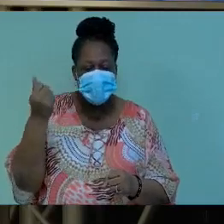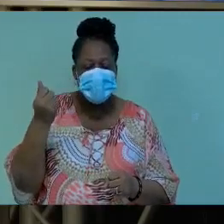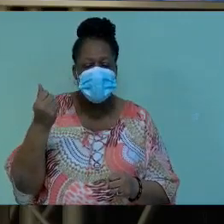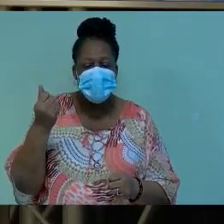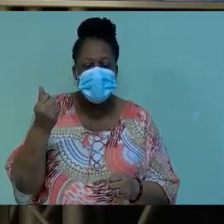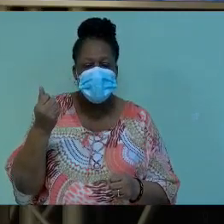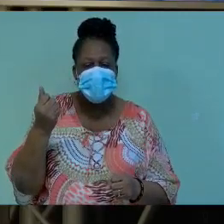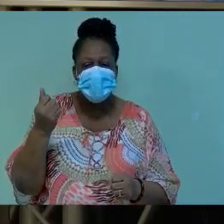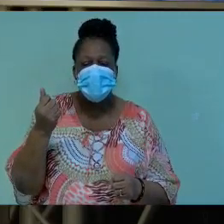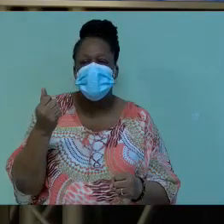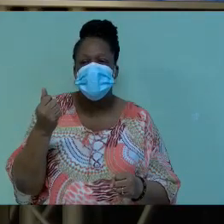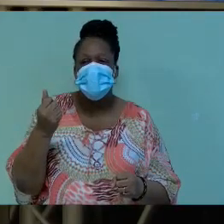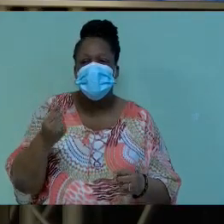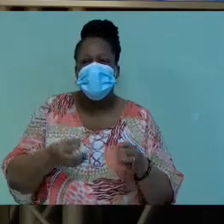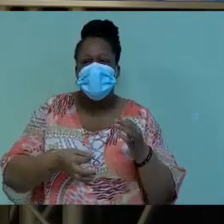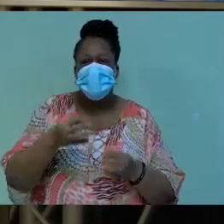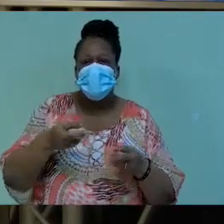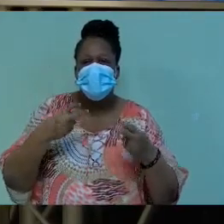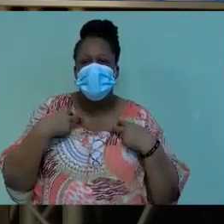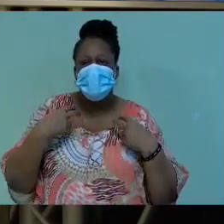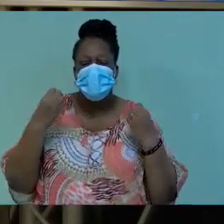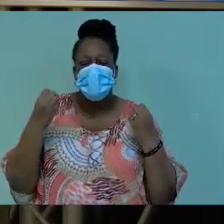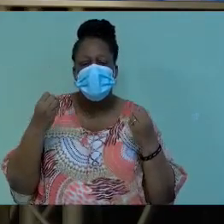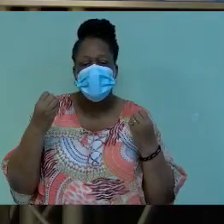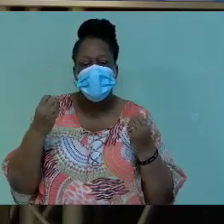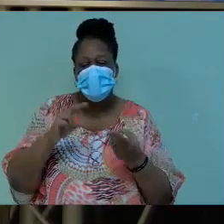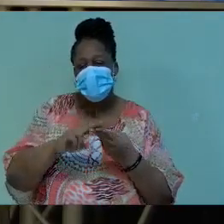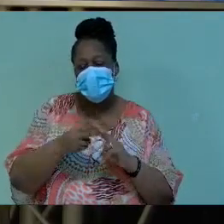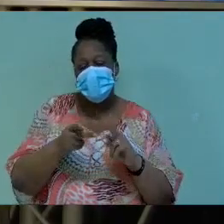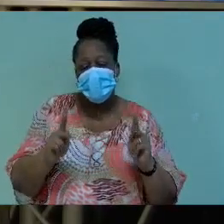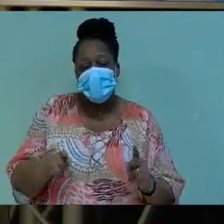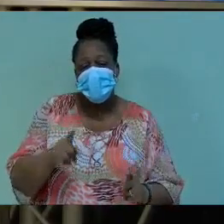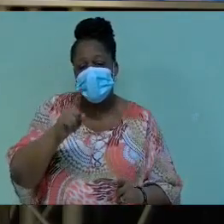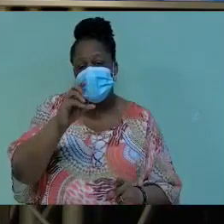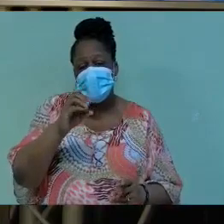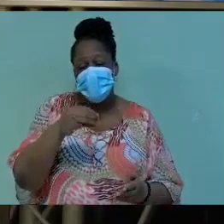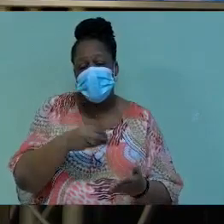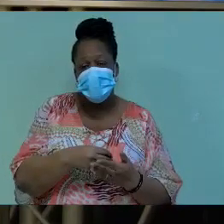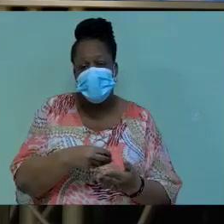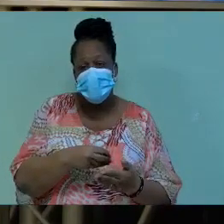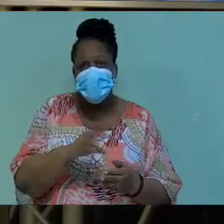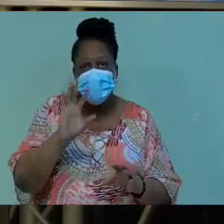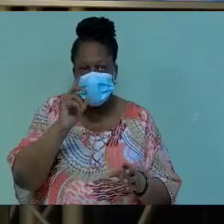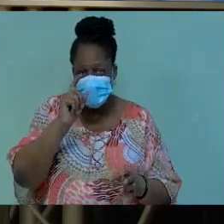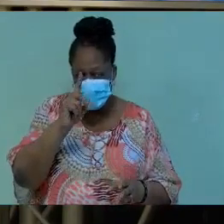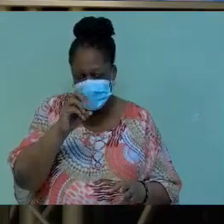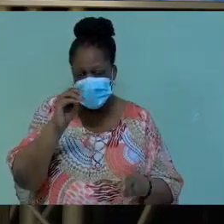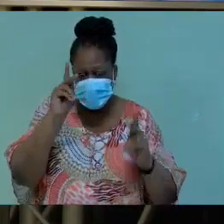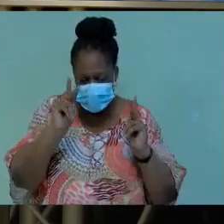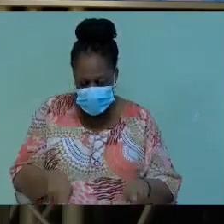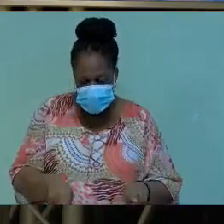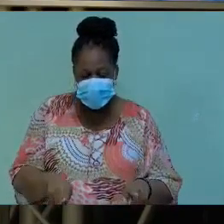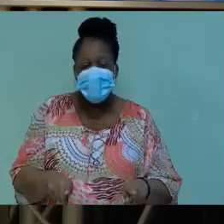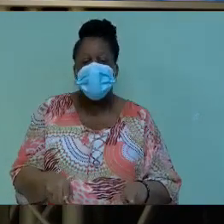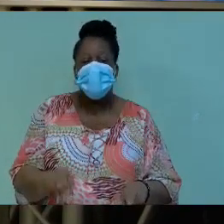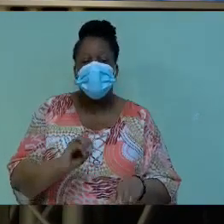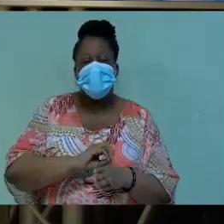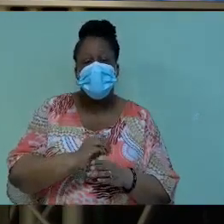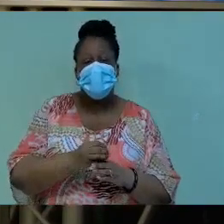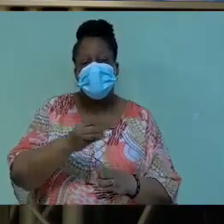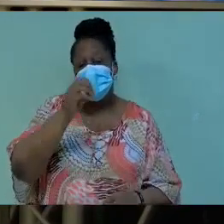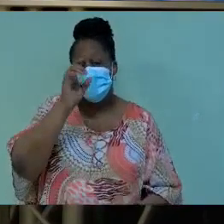situation. If you have a population of 100 persons and you had 80% of them who were, or 80 of them who were